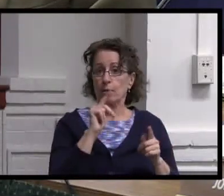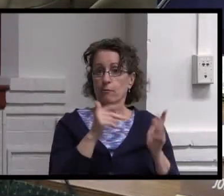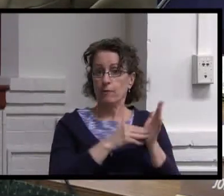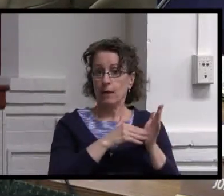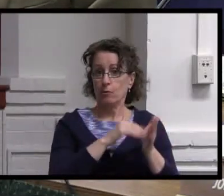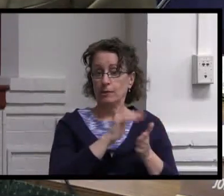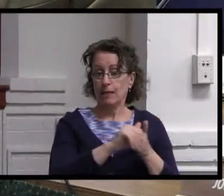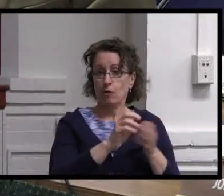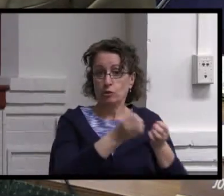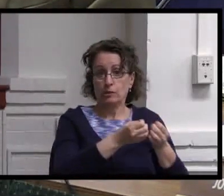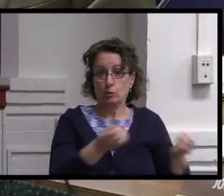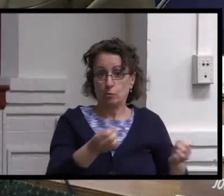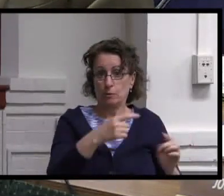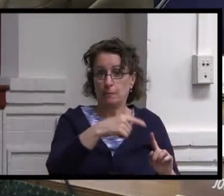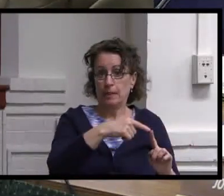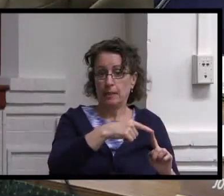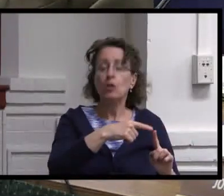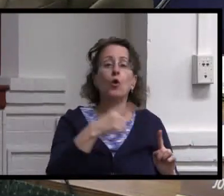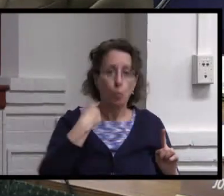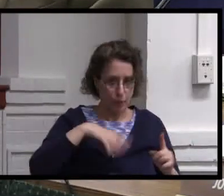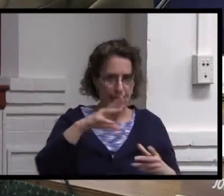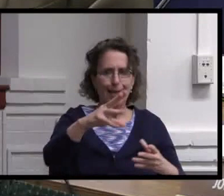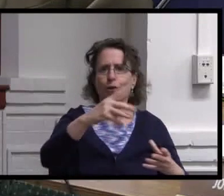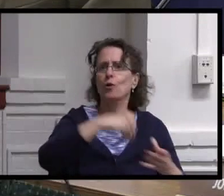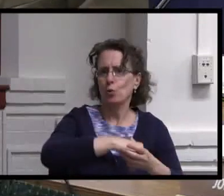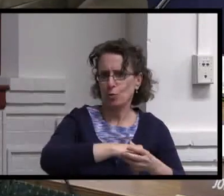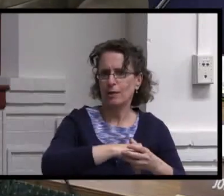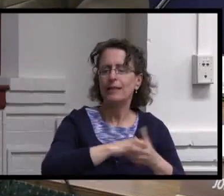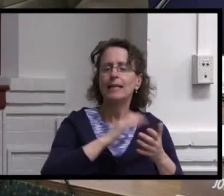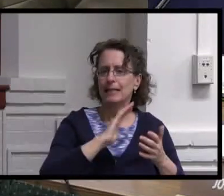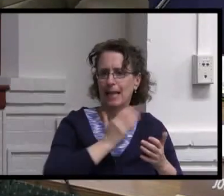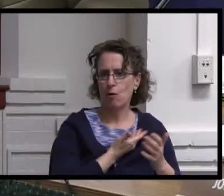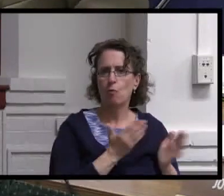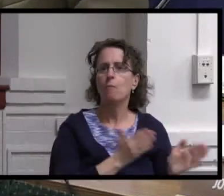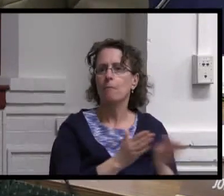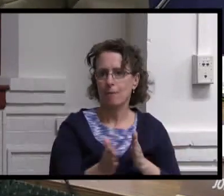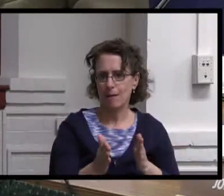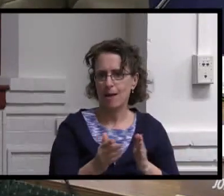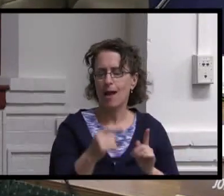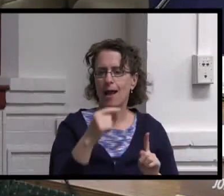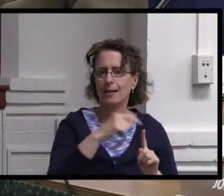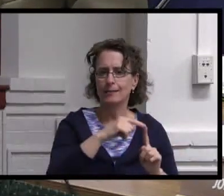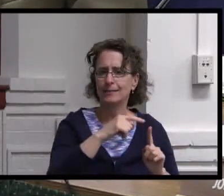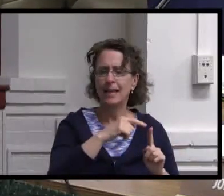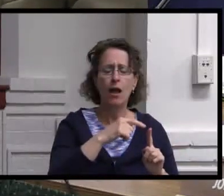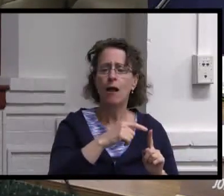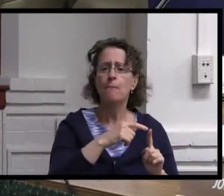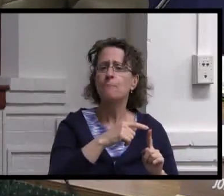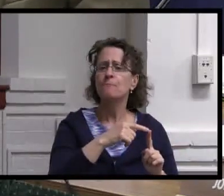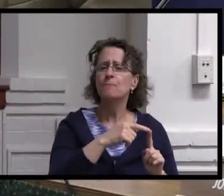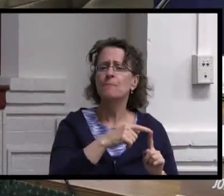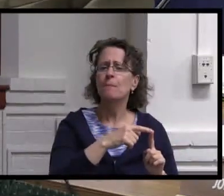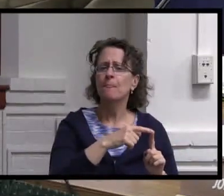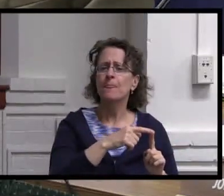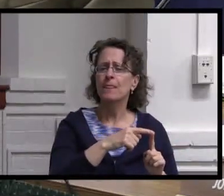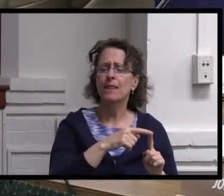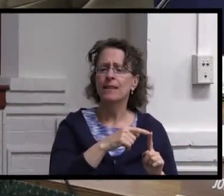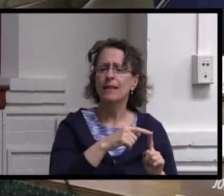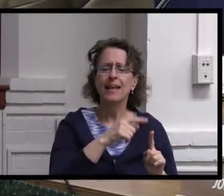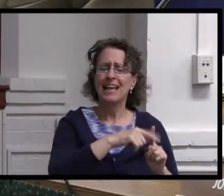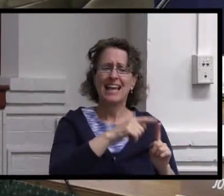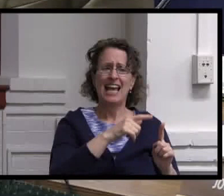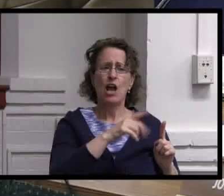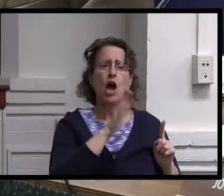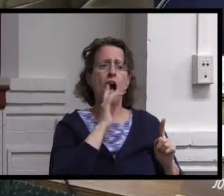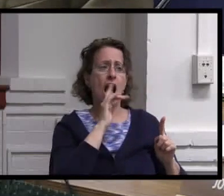that was in the guaranteed maximum price for the contractor that we've determined can be more efficiently purchased